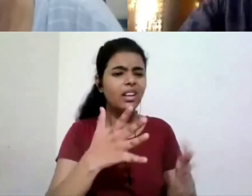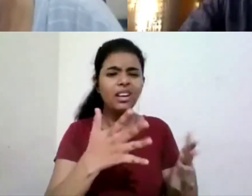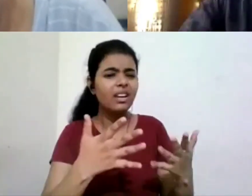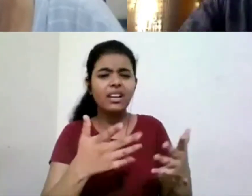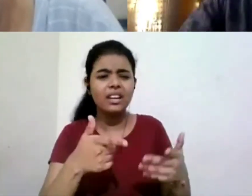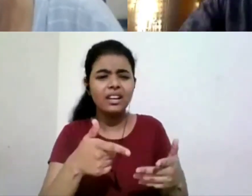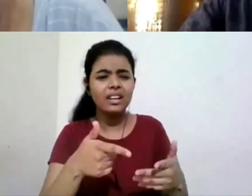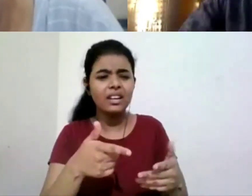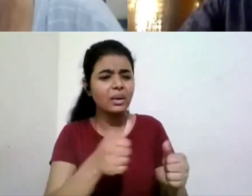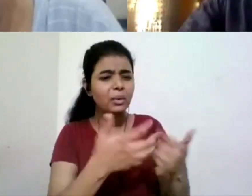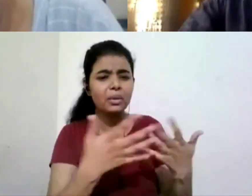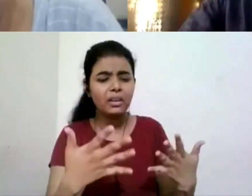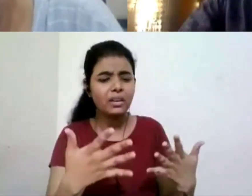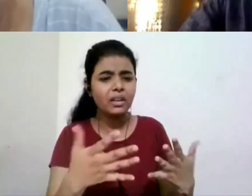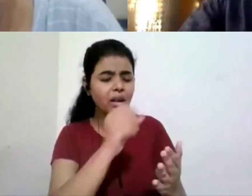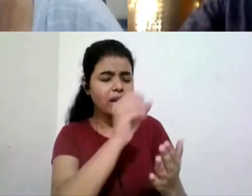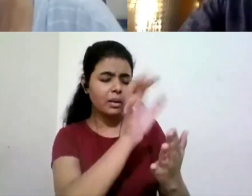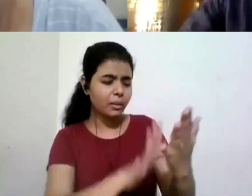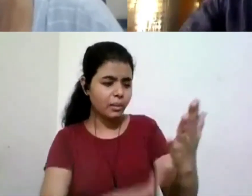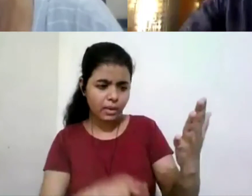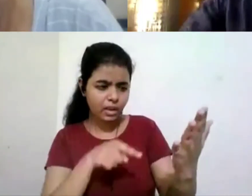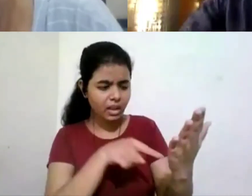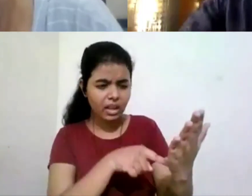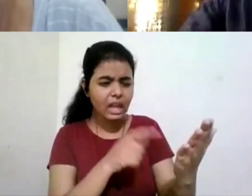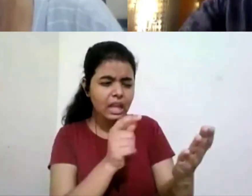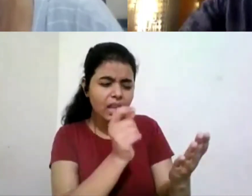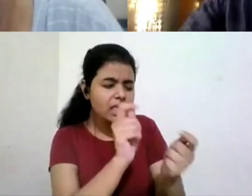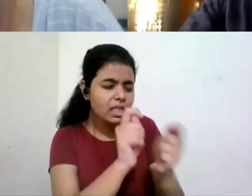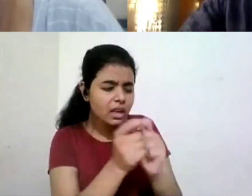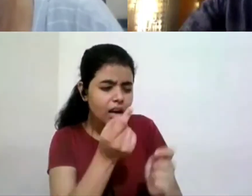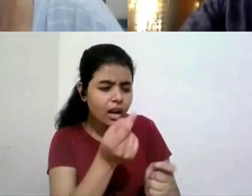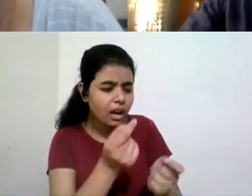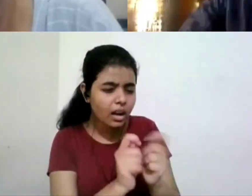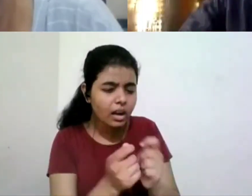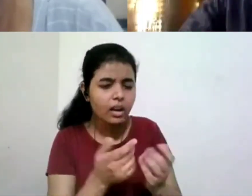chalega. Isme thoda sa aise likhni hogi.